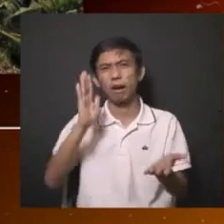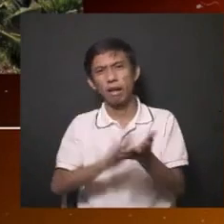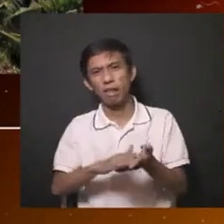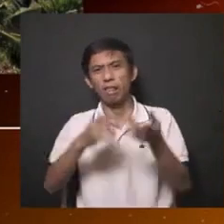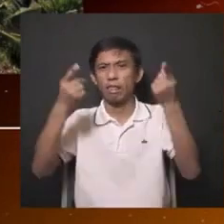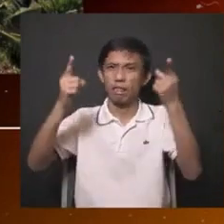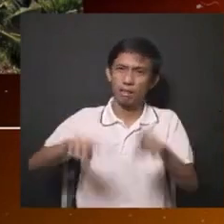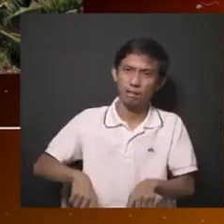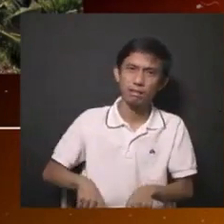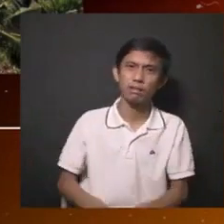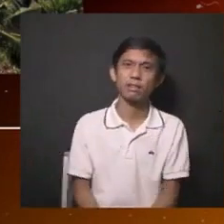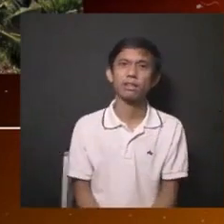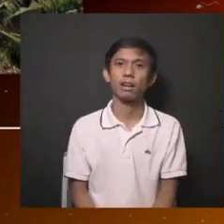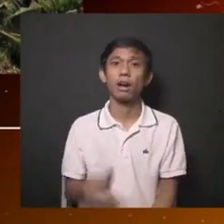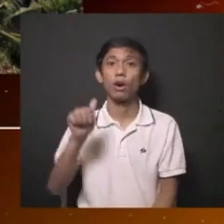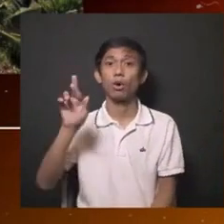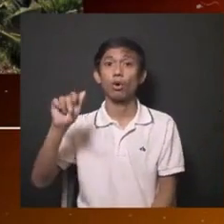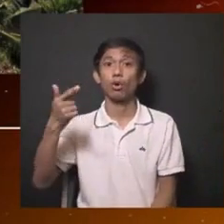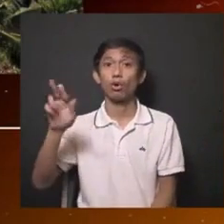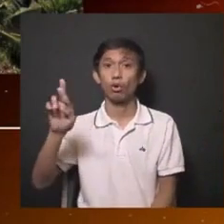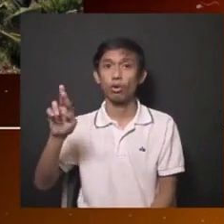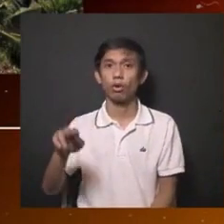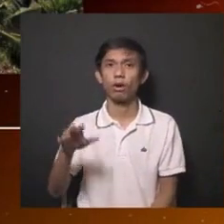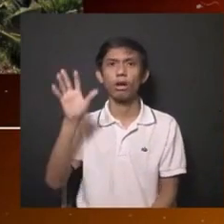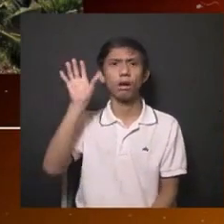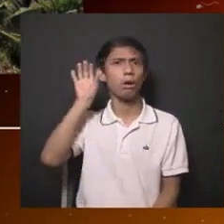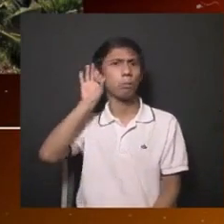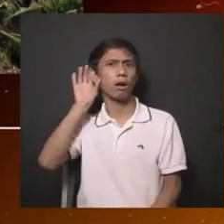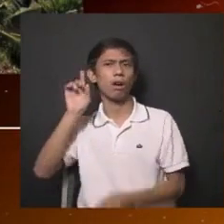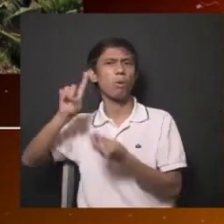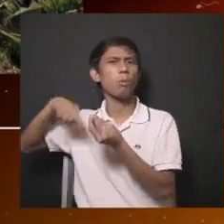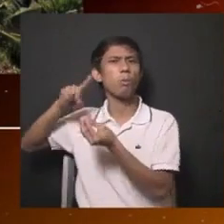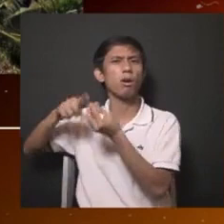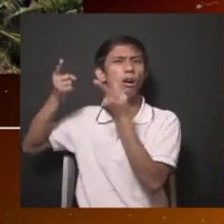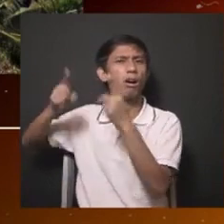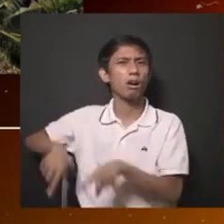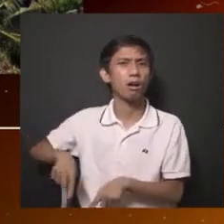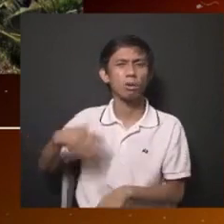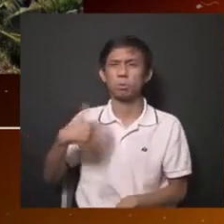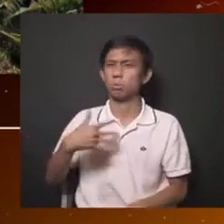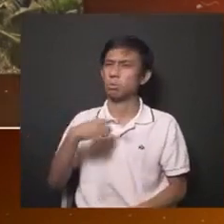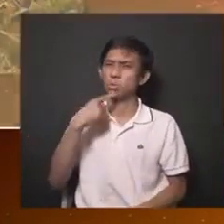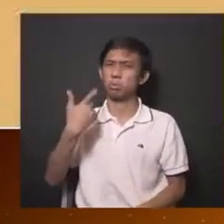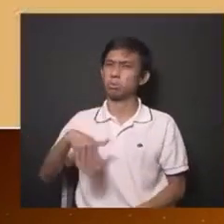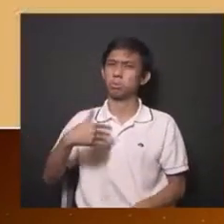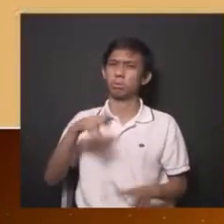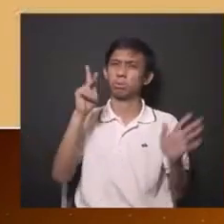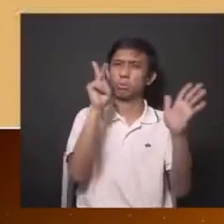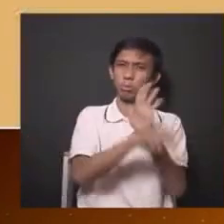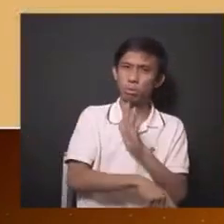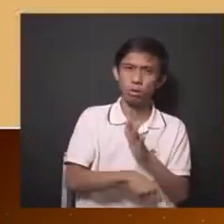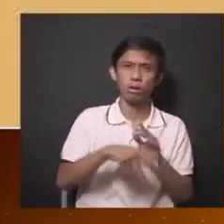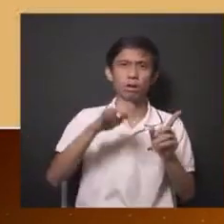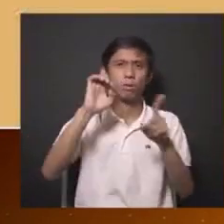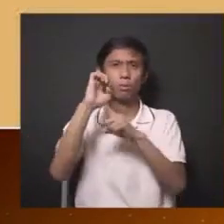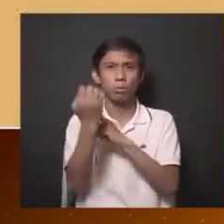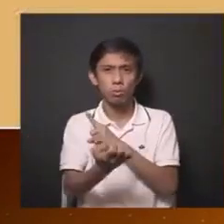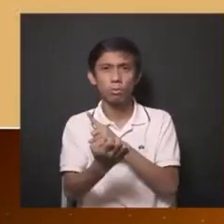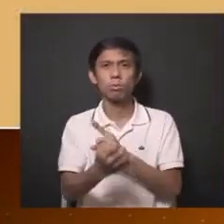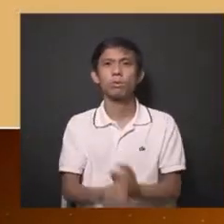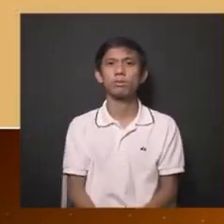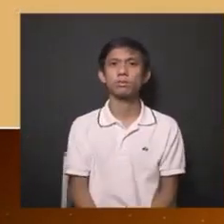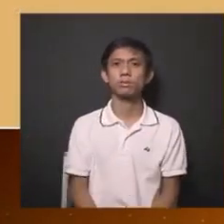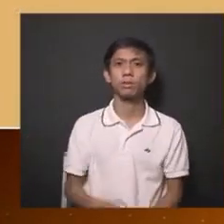coined the term, he said, that's ecocide. It's like genocide, the killing of mass people,